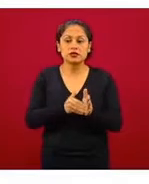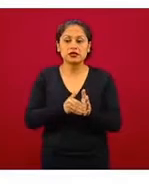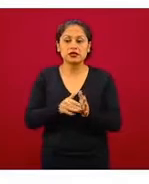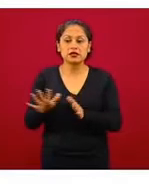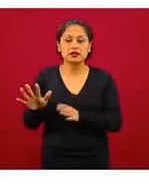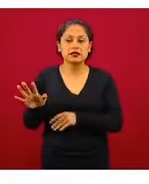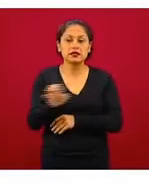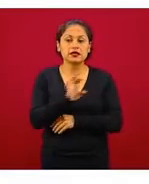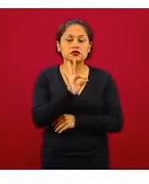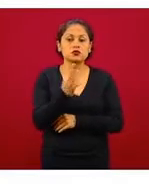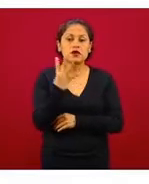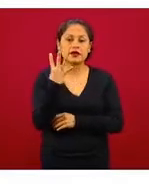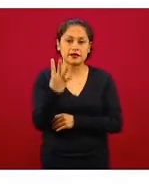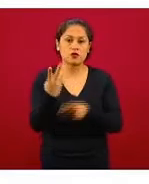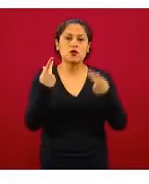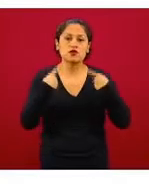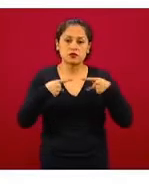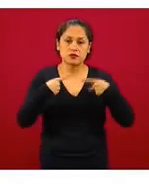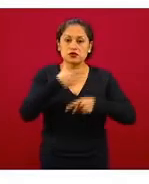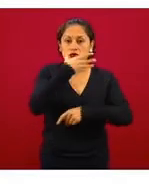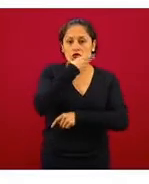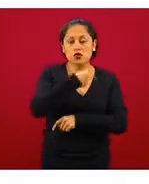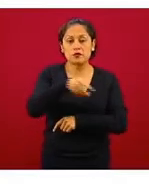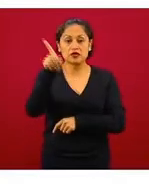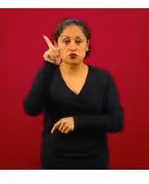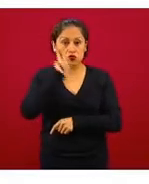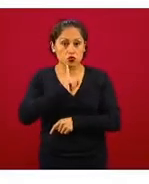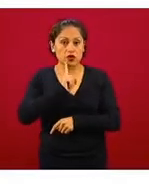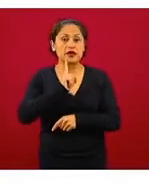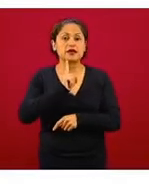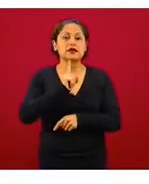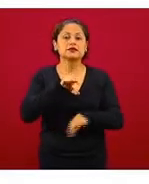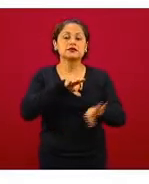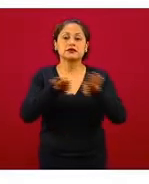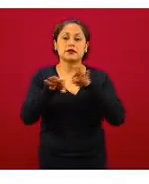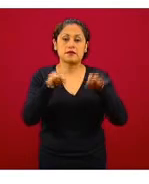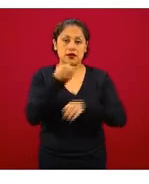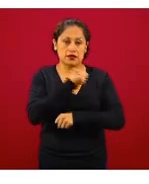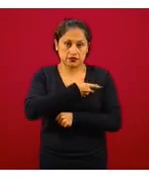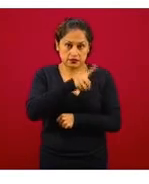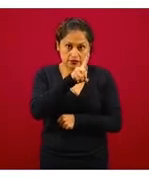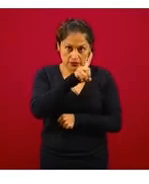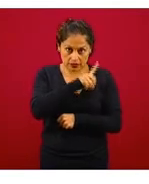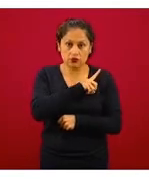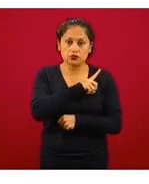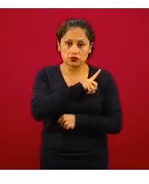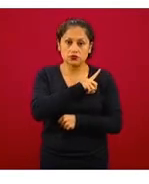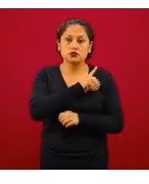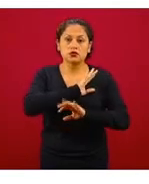to propagate or expulse a viral